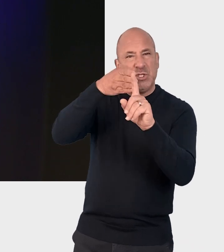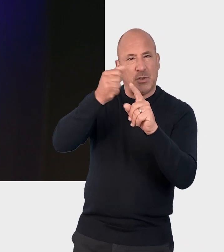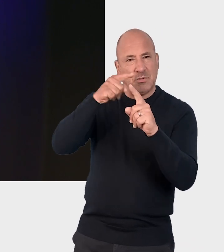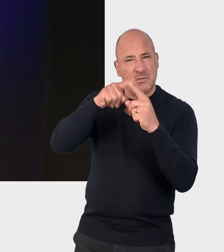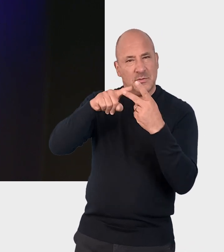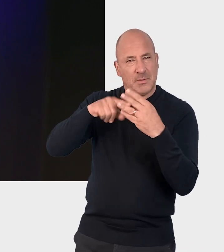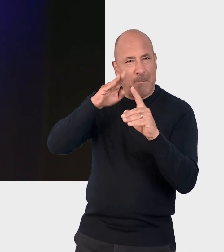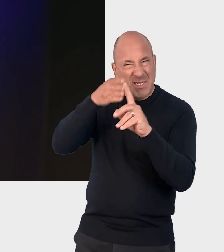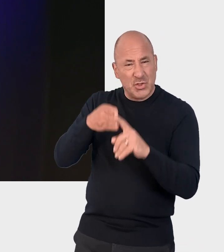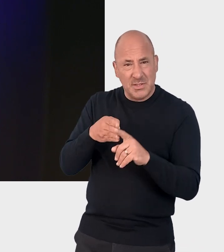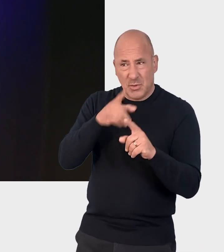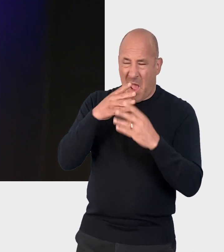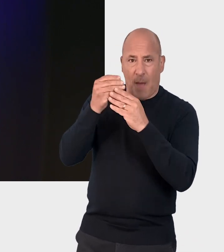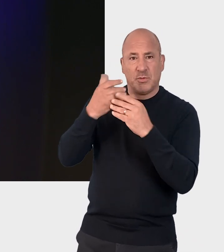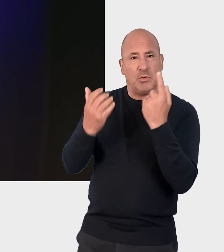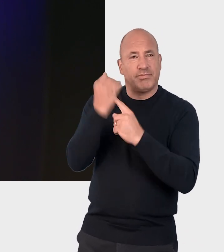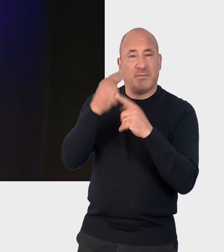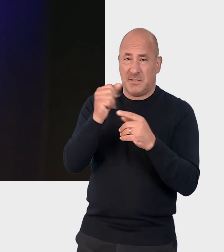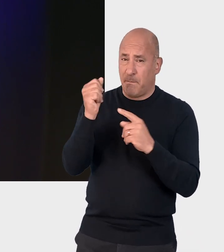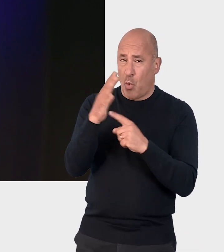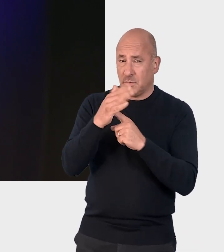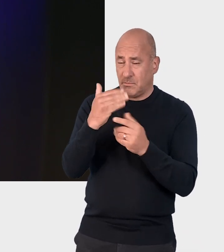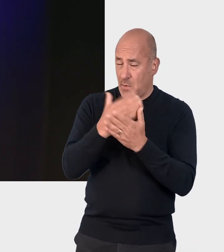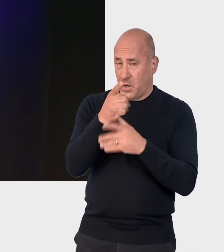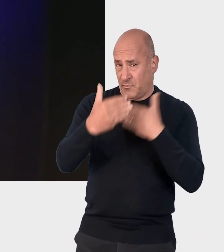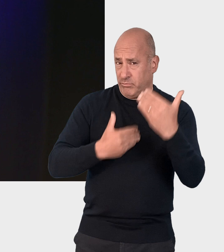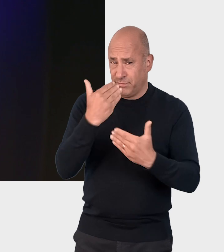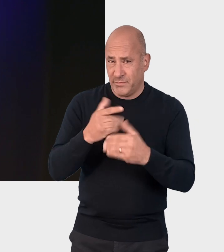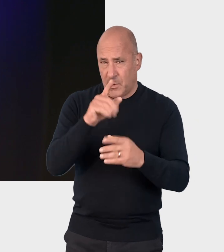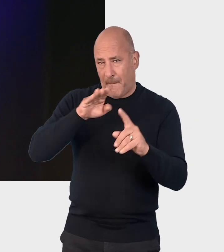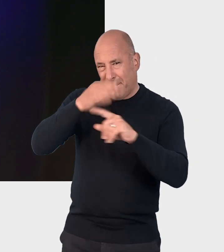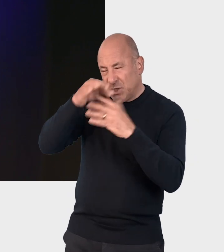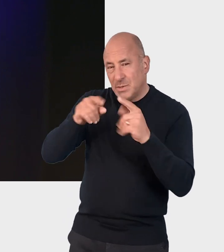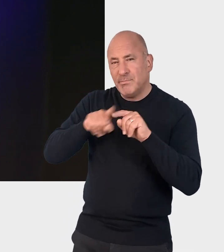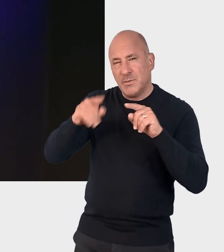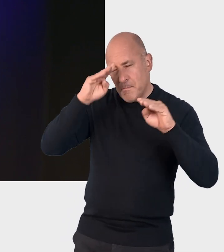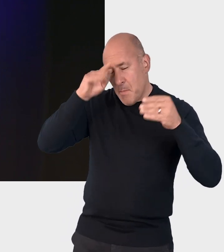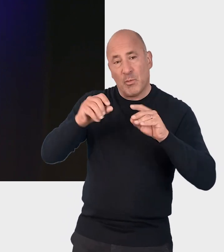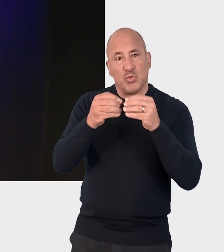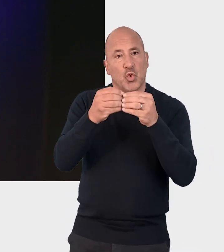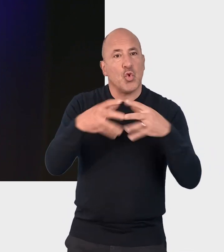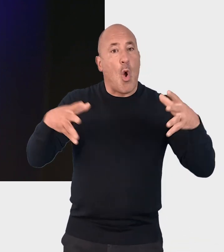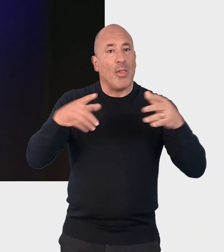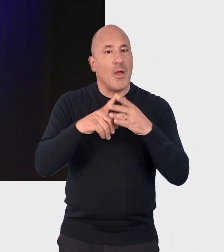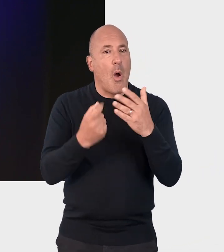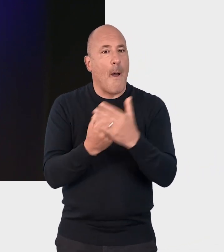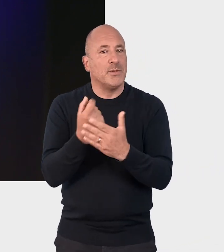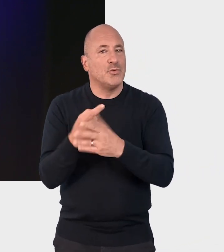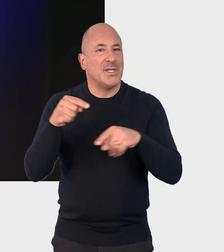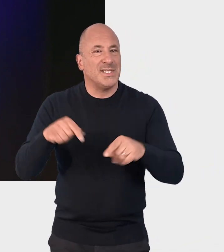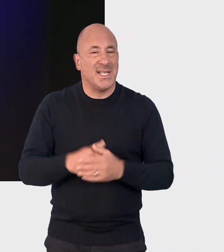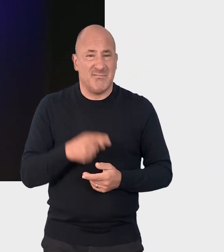with fulfilling its missions, and that's an important and central part of what you do. So missions particularly around growth and